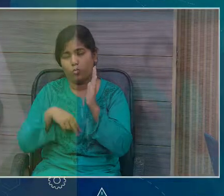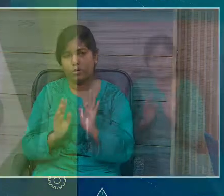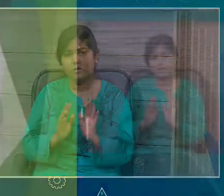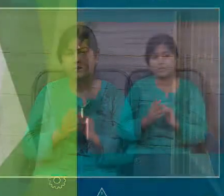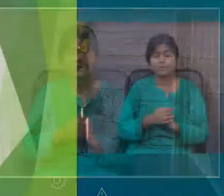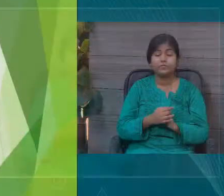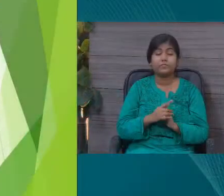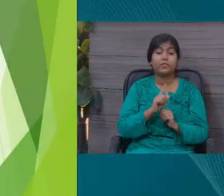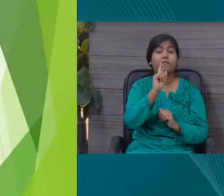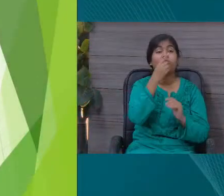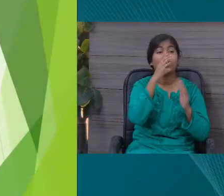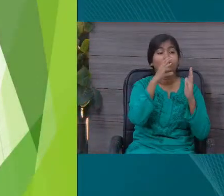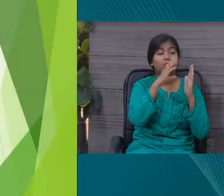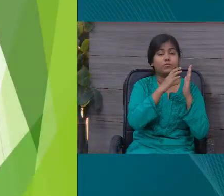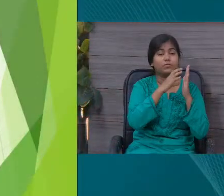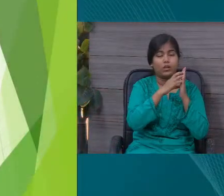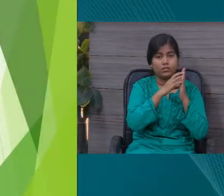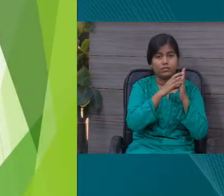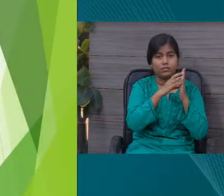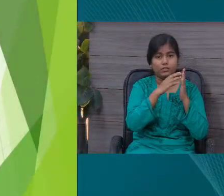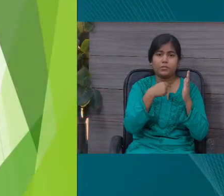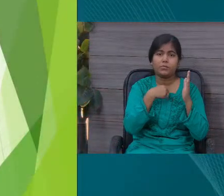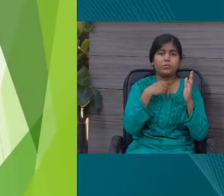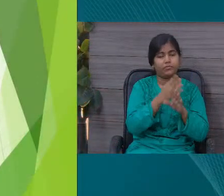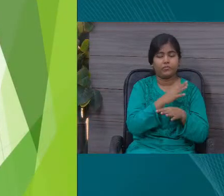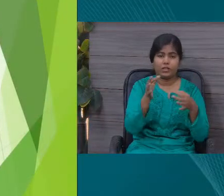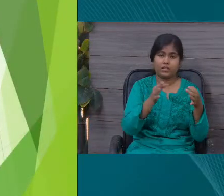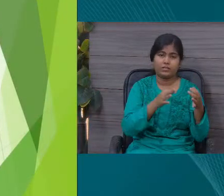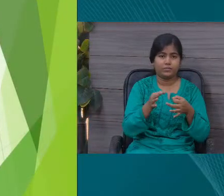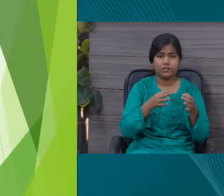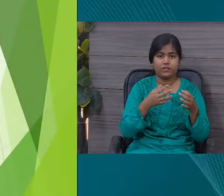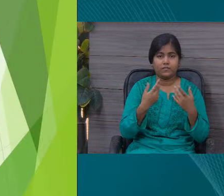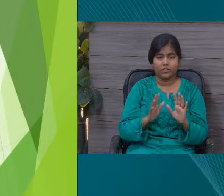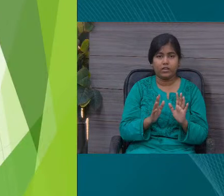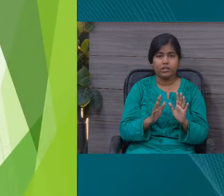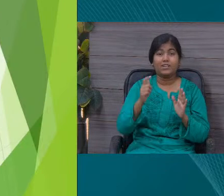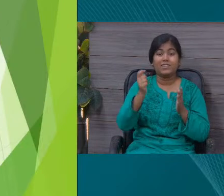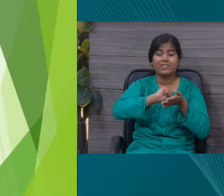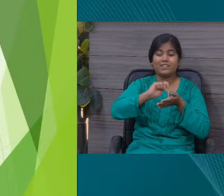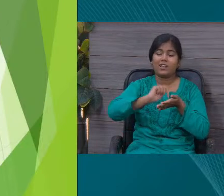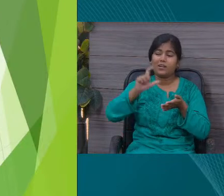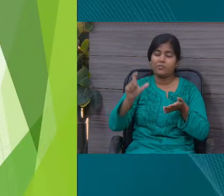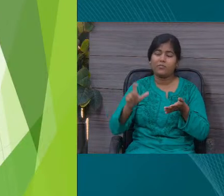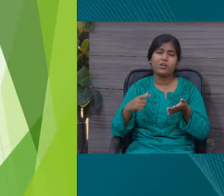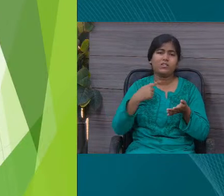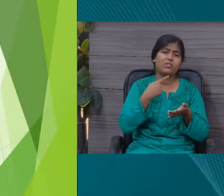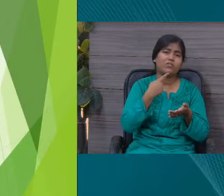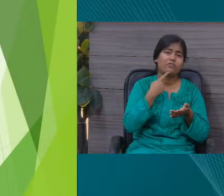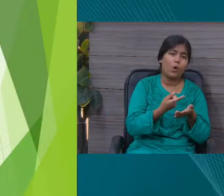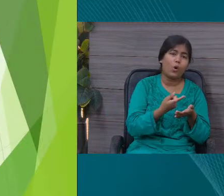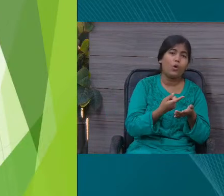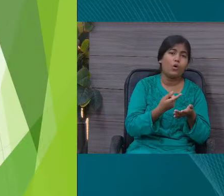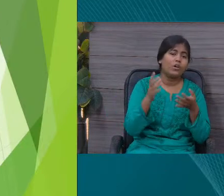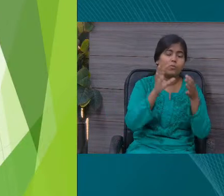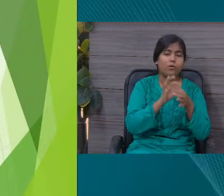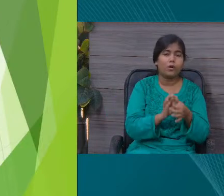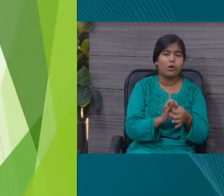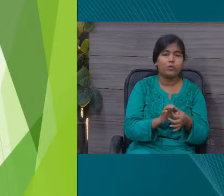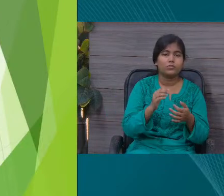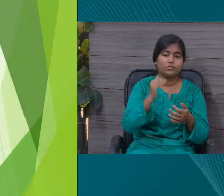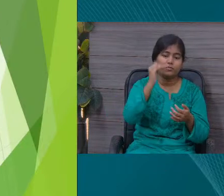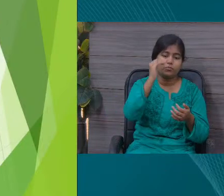The first part, as I had earlier also explained, that the writer is talking about a child, a young